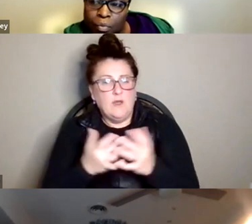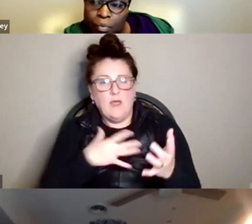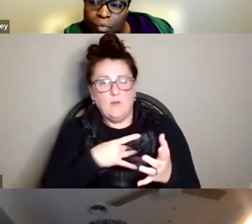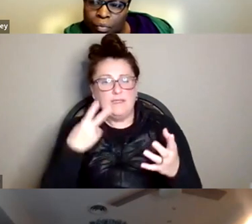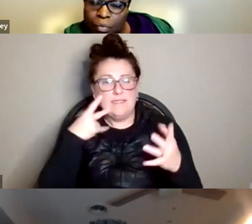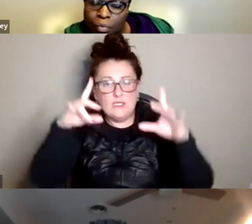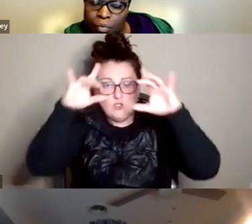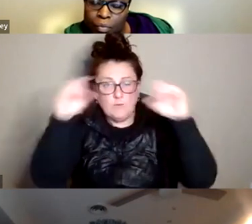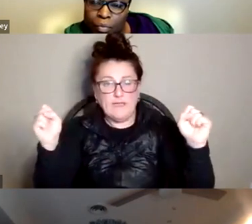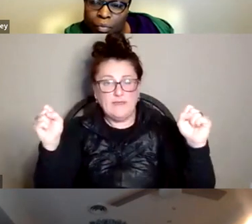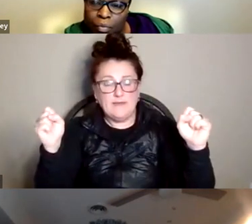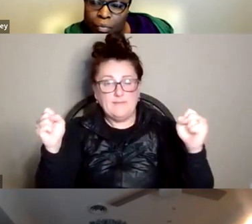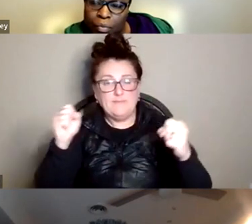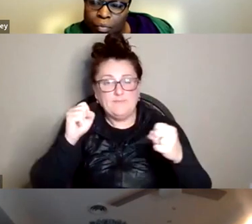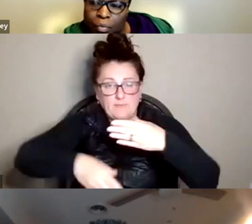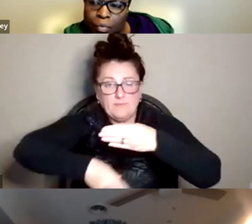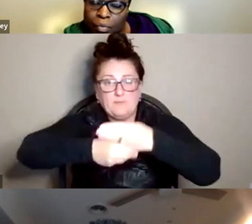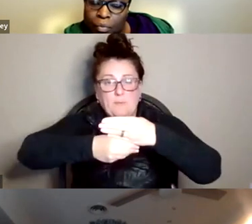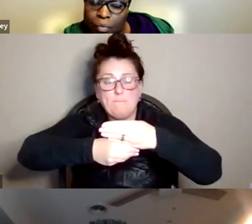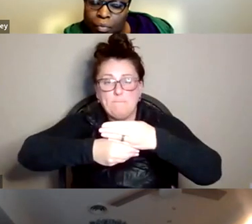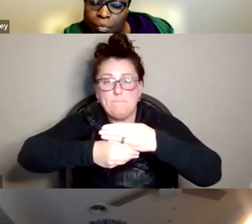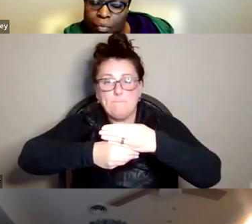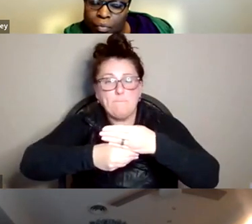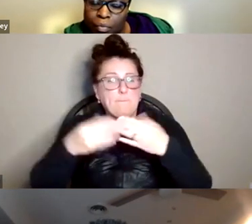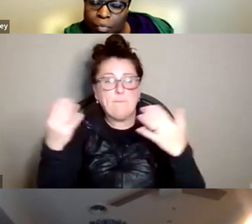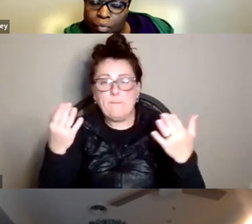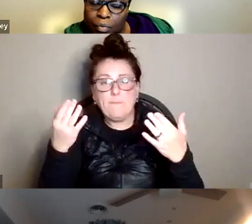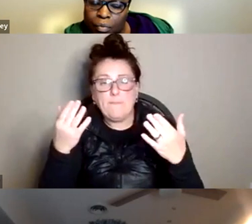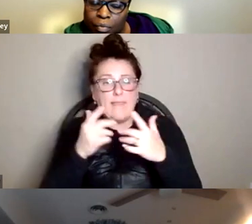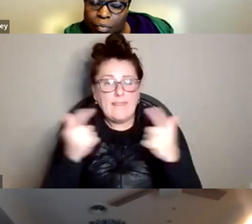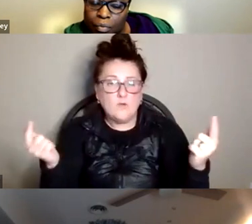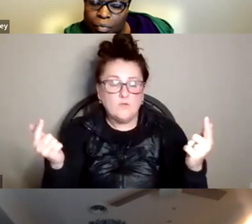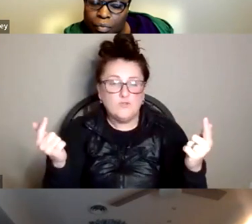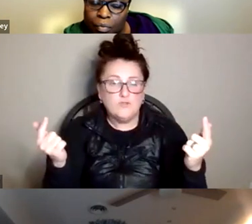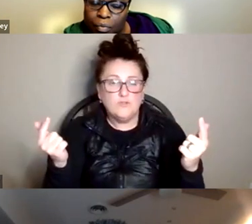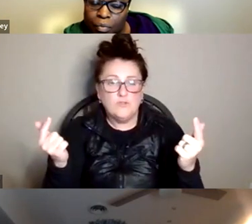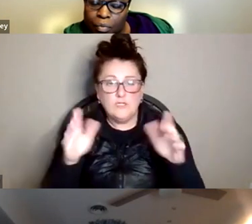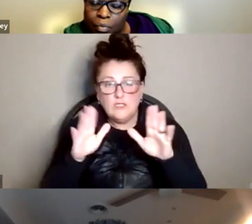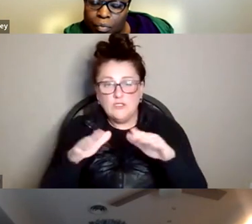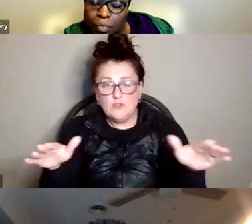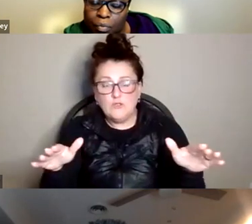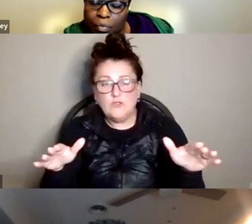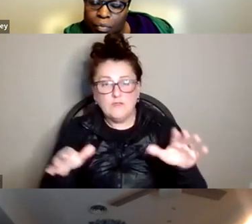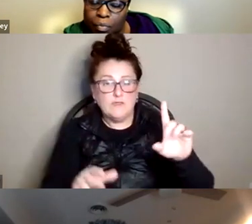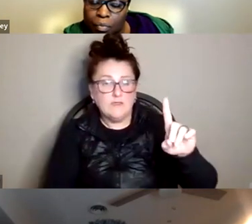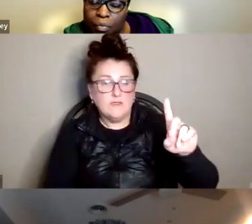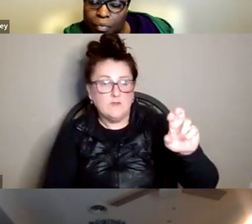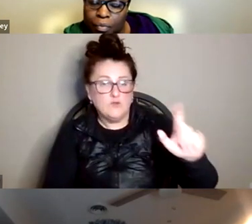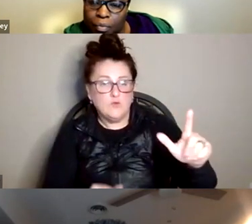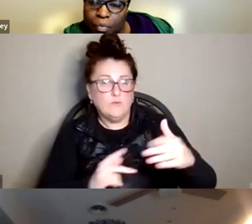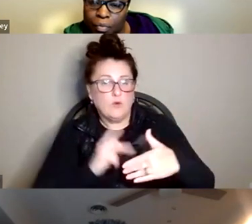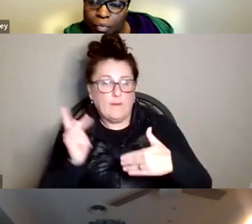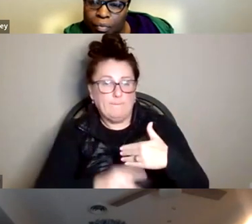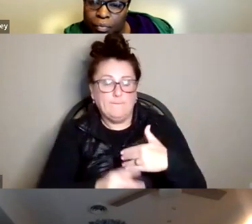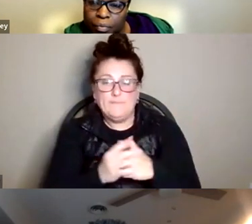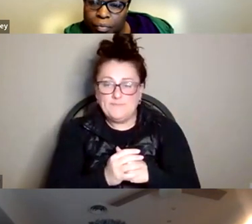superintendent incorporate some type of language where children are speaking or even